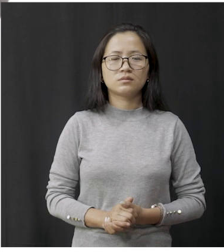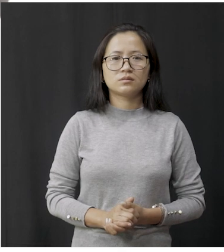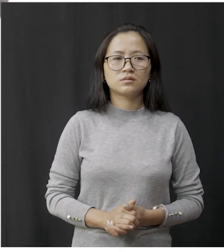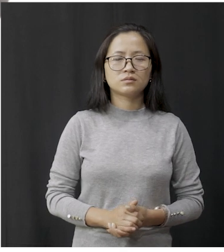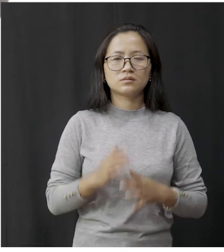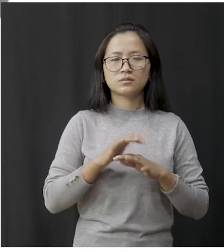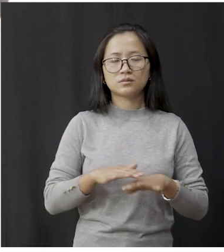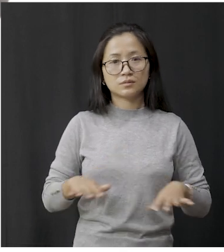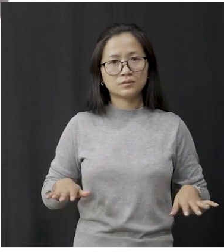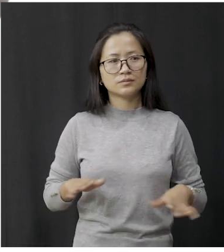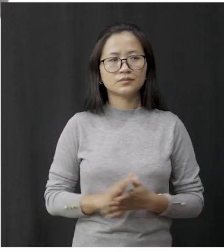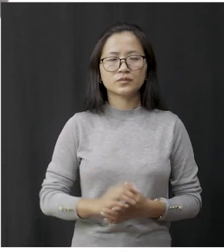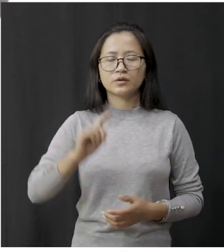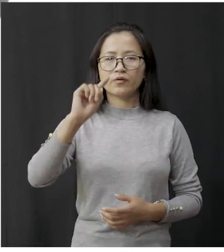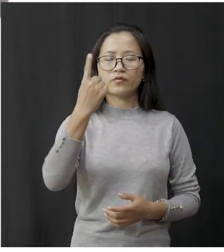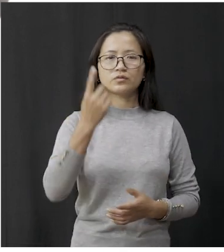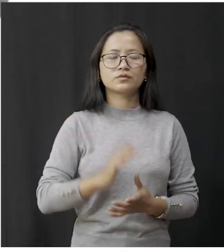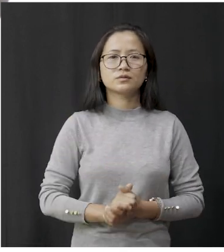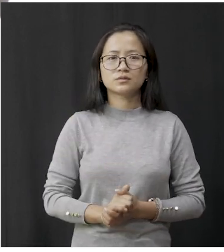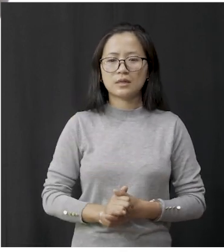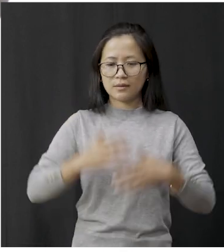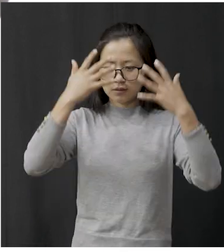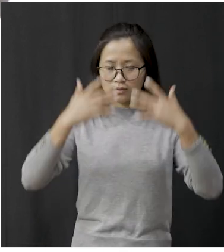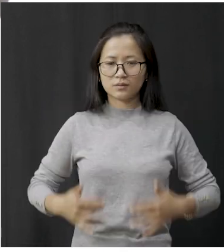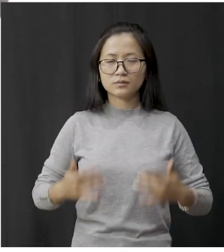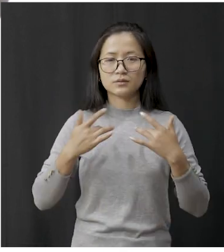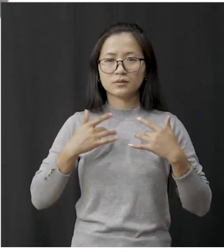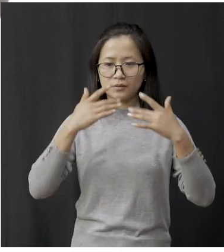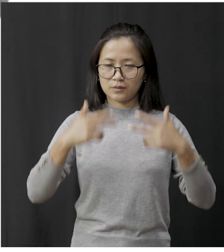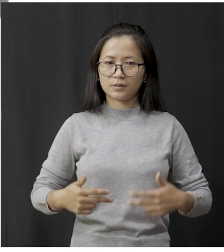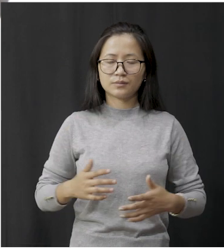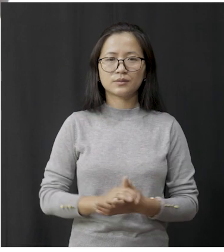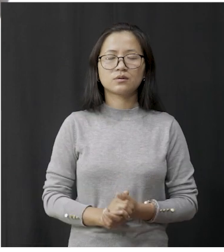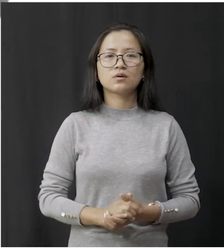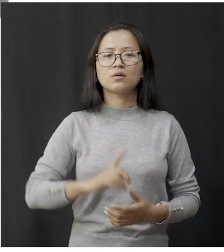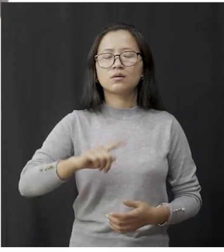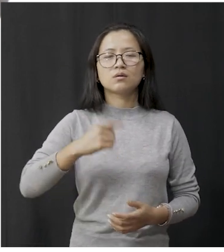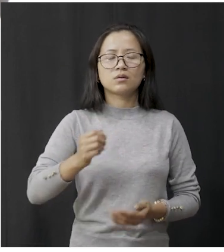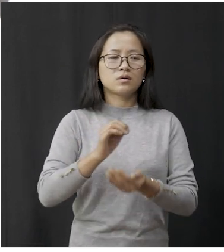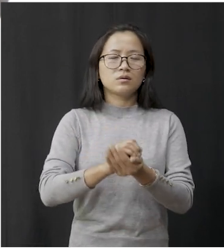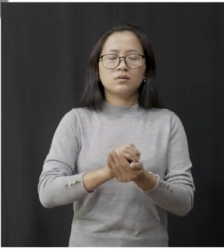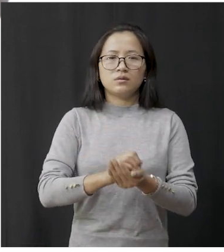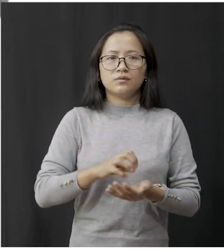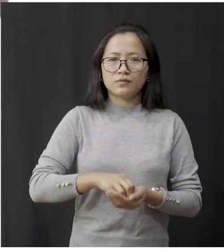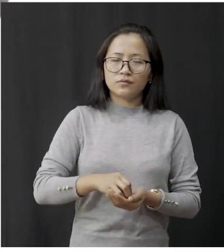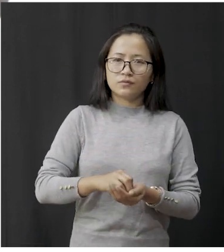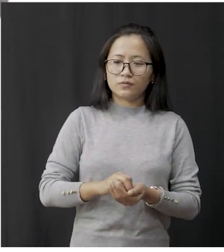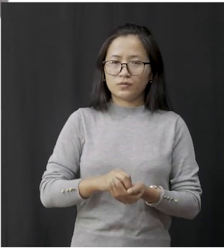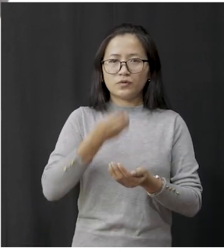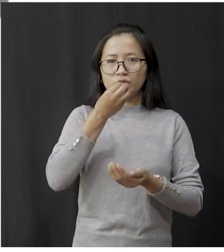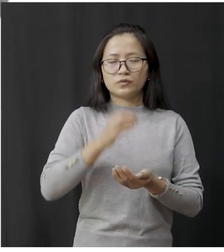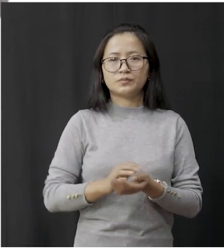Now students, the first healthy habit that you should learn is always we should keep our food